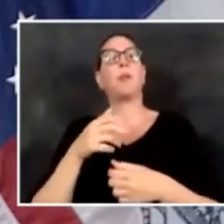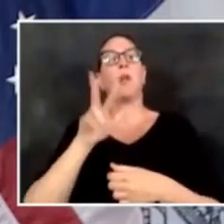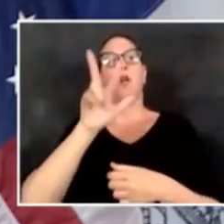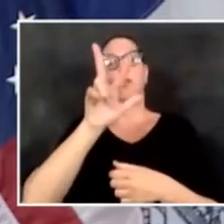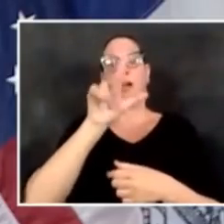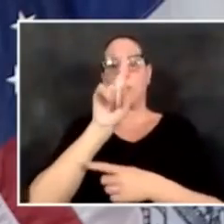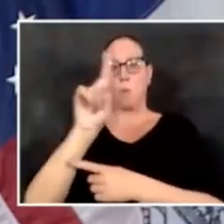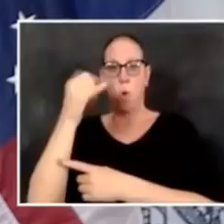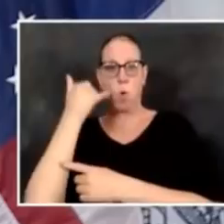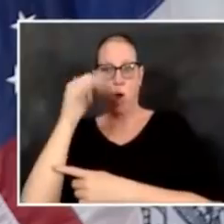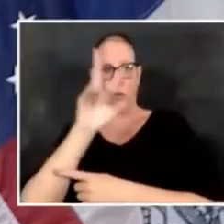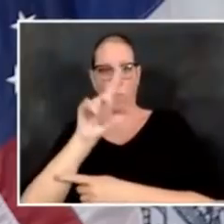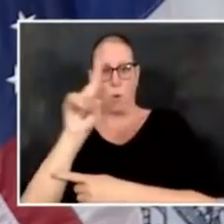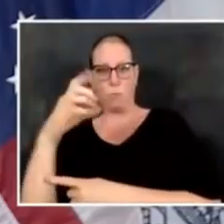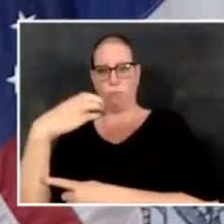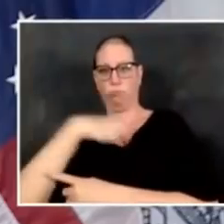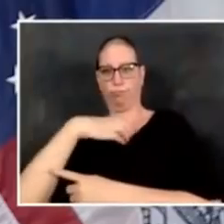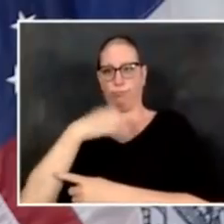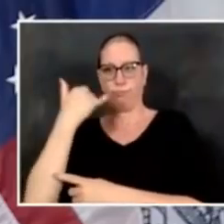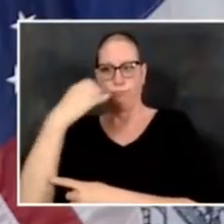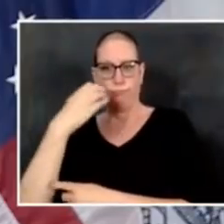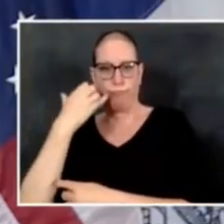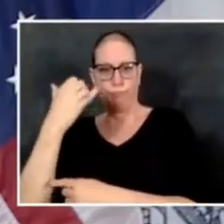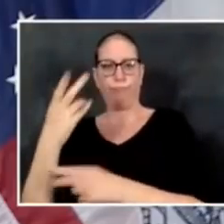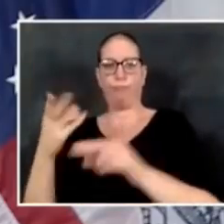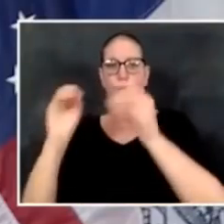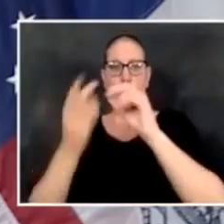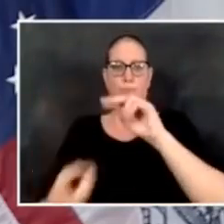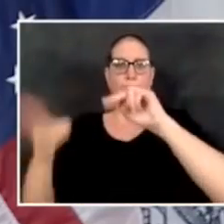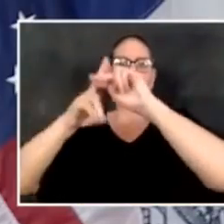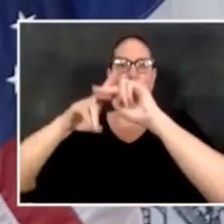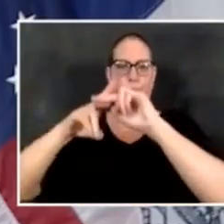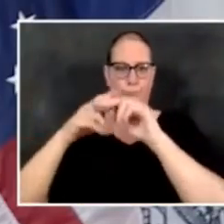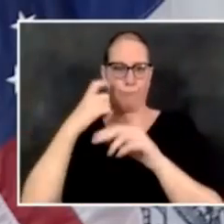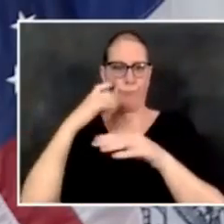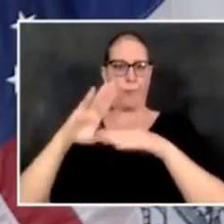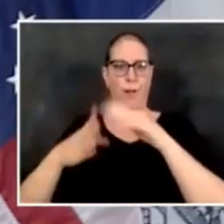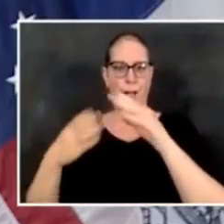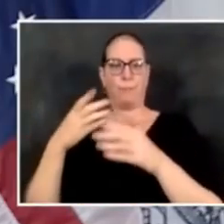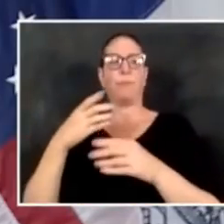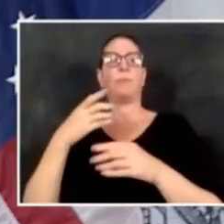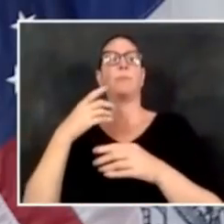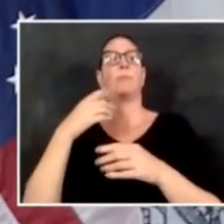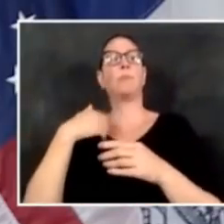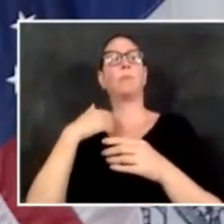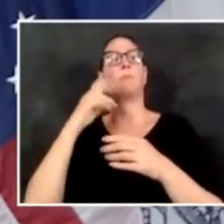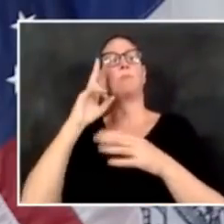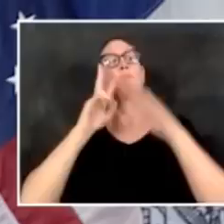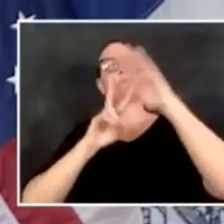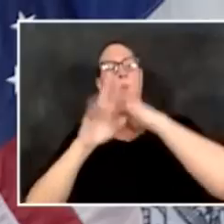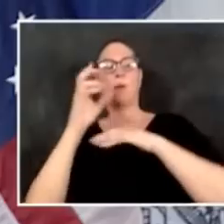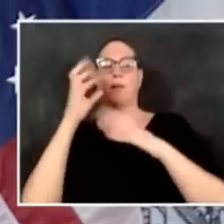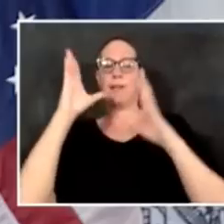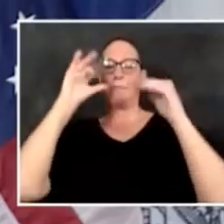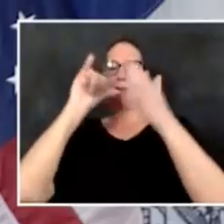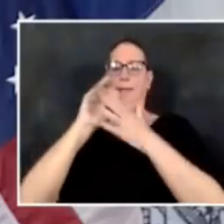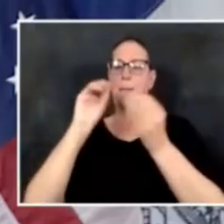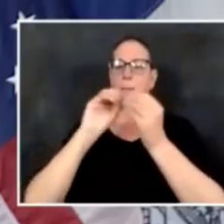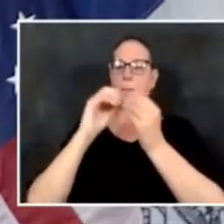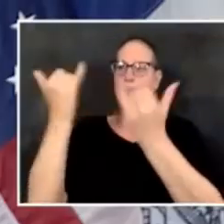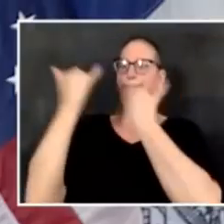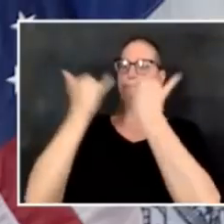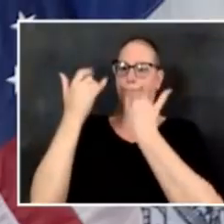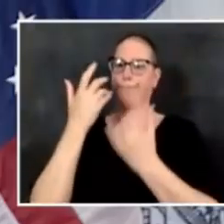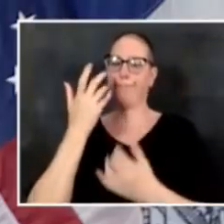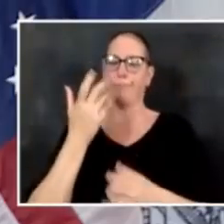operating as efficiently in a streamlined manner to get resources to where issues might be popping up across